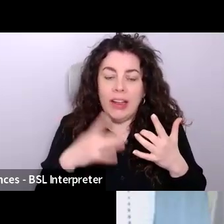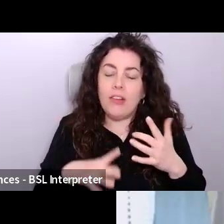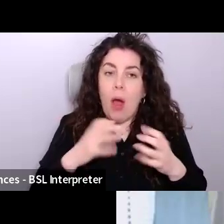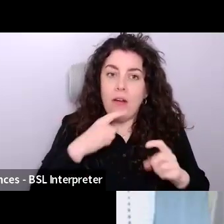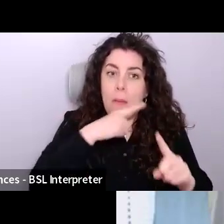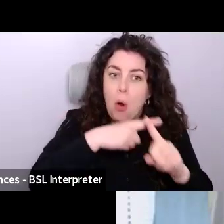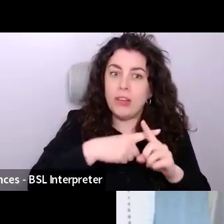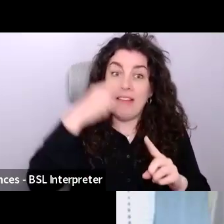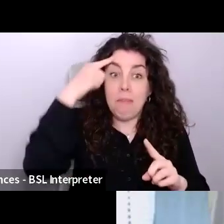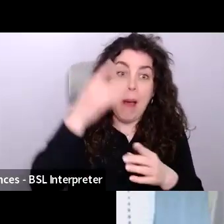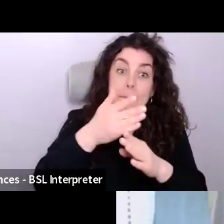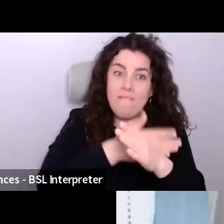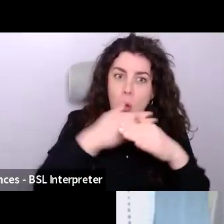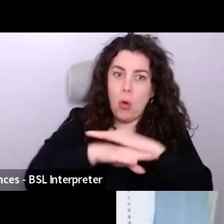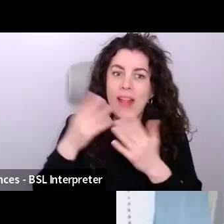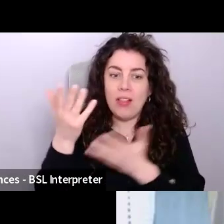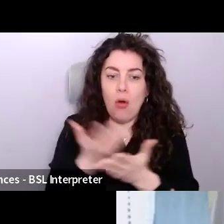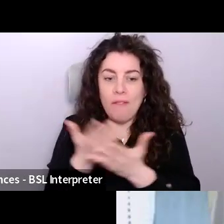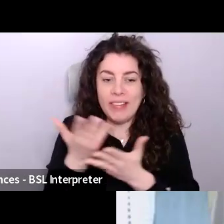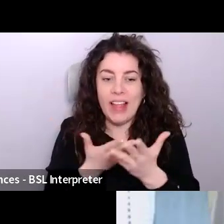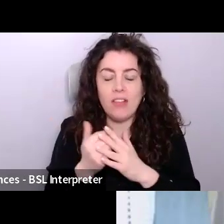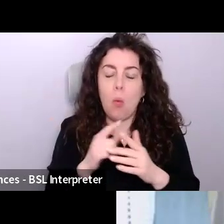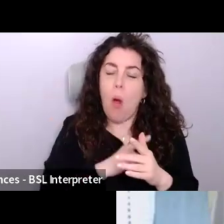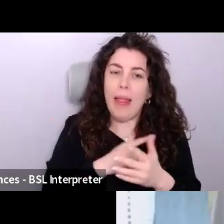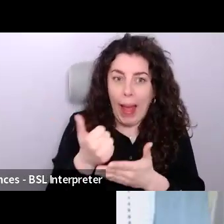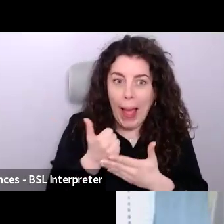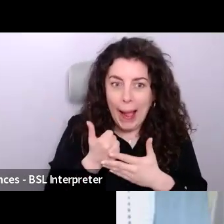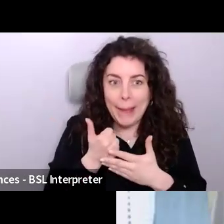positive and forward focused.